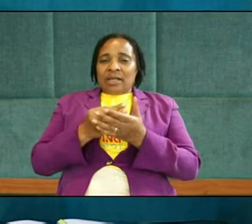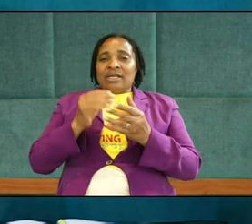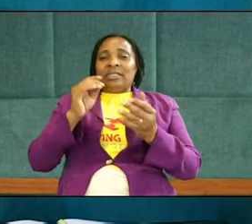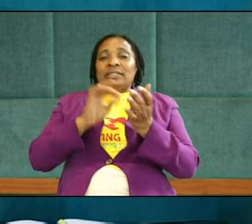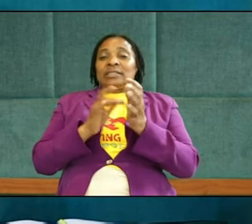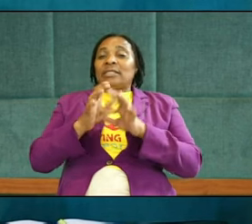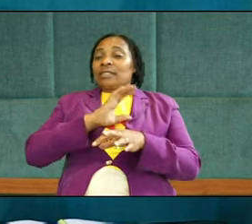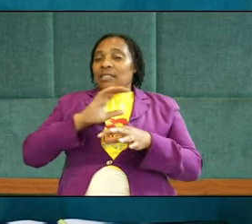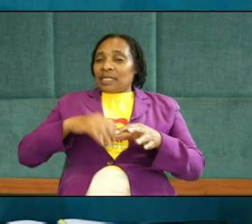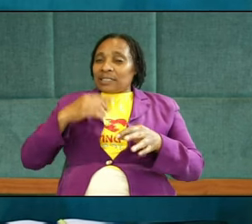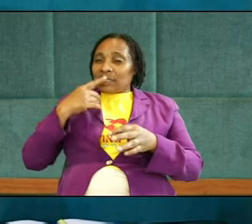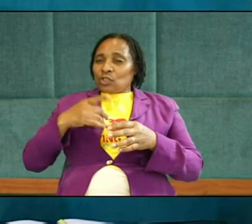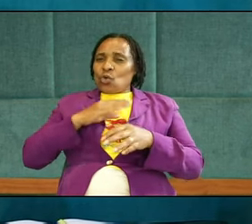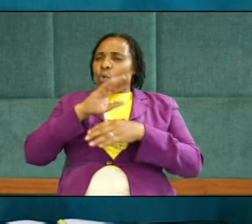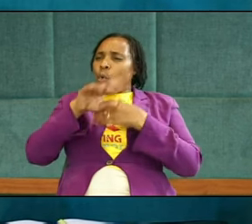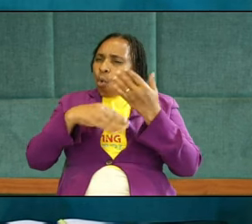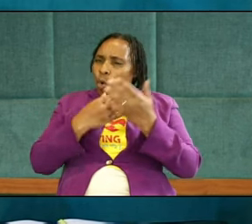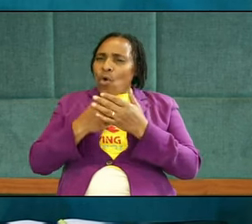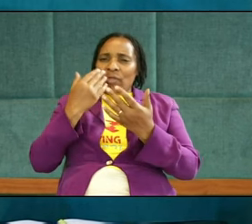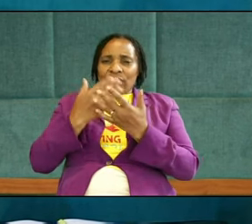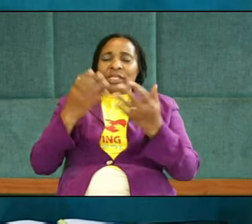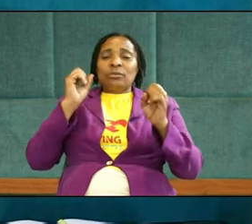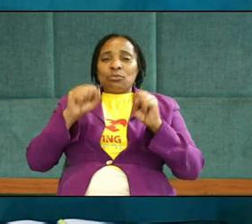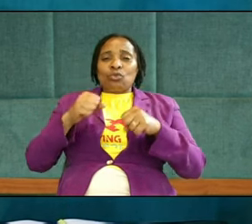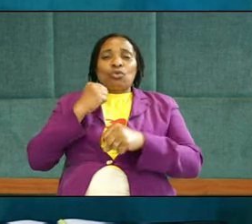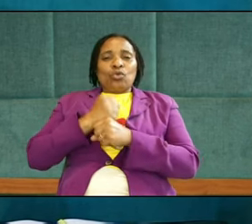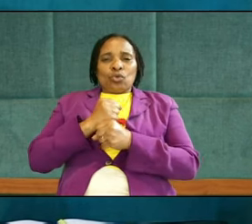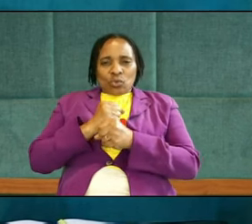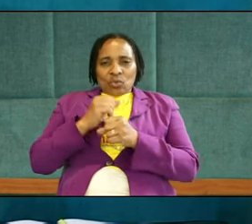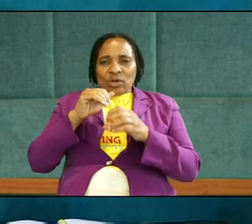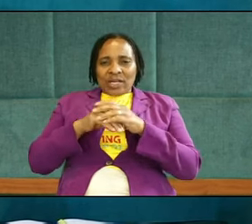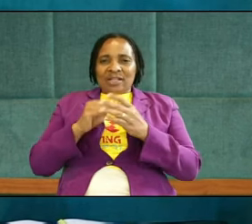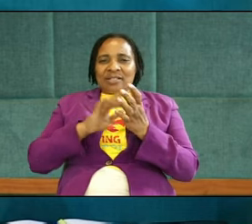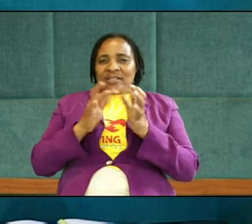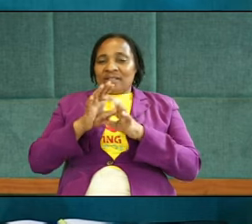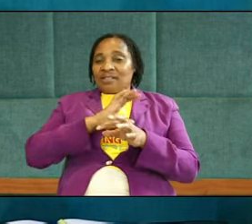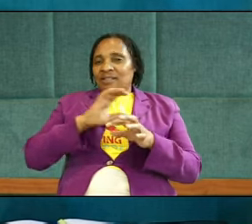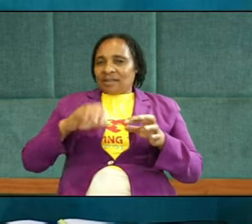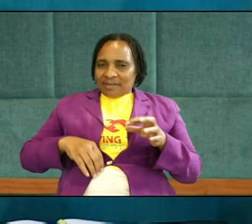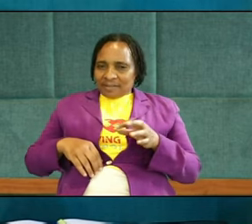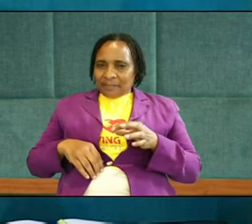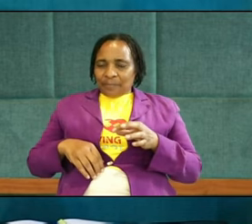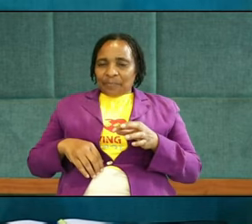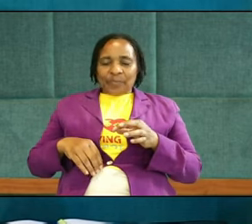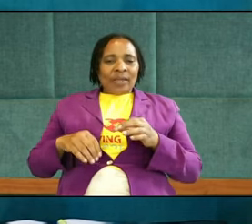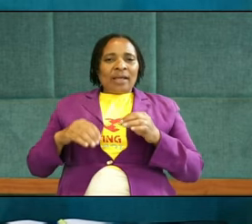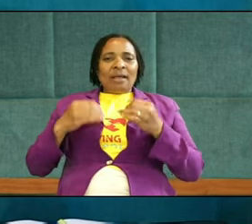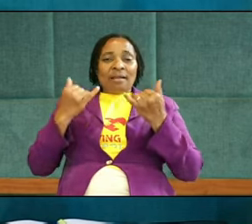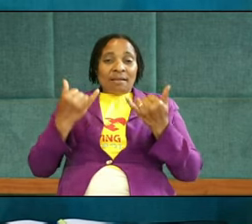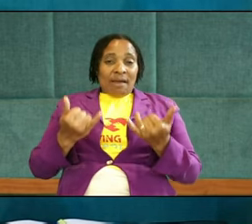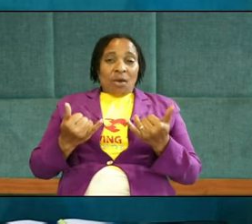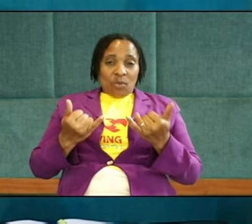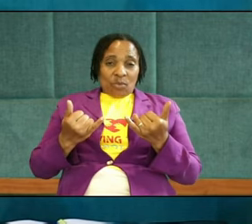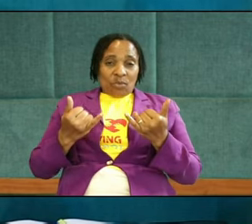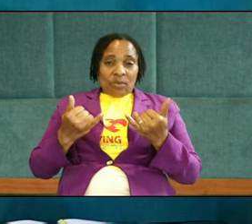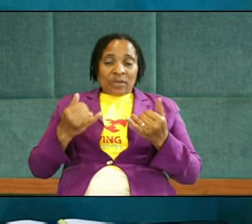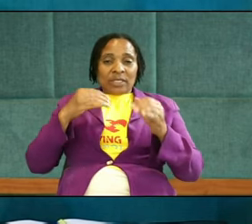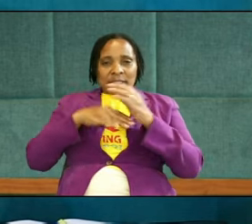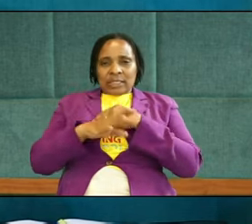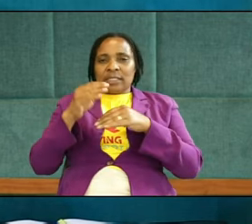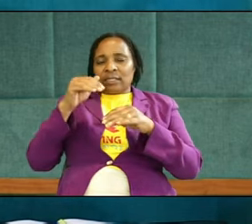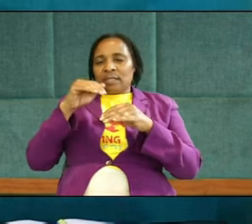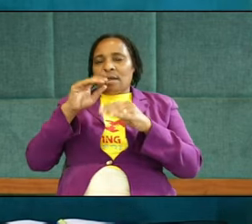you know, we can do all things through Christ who gives us strength. We just need to take the step of faith. Okay? So now we'll get into our